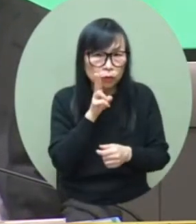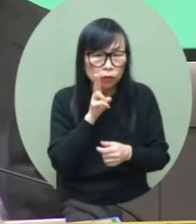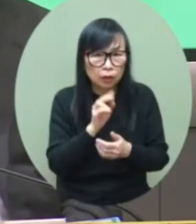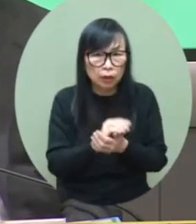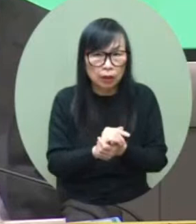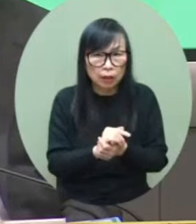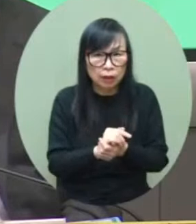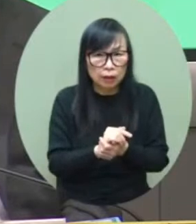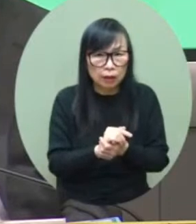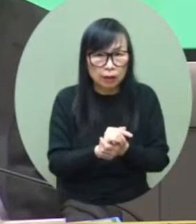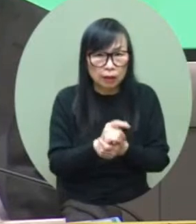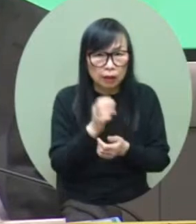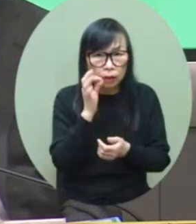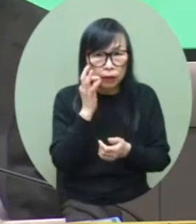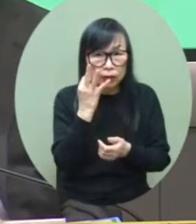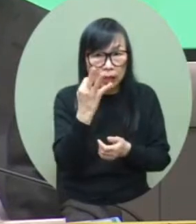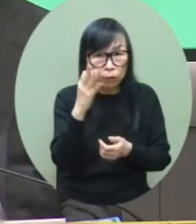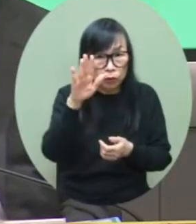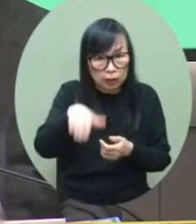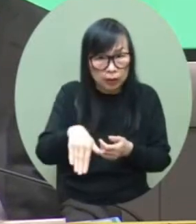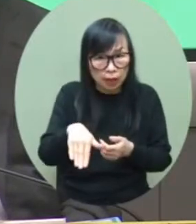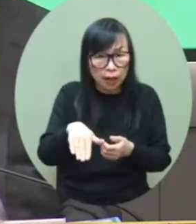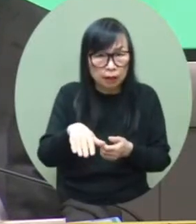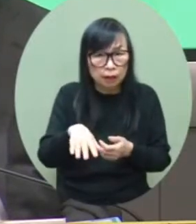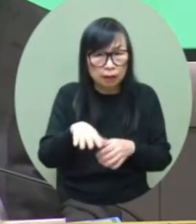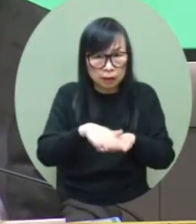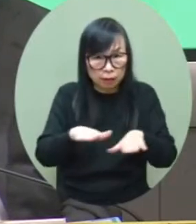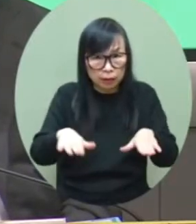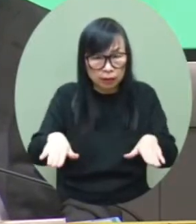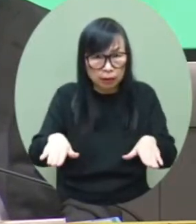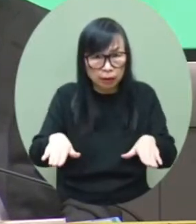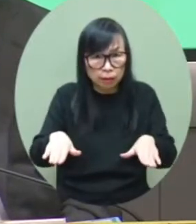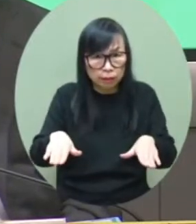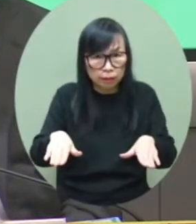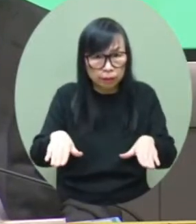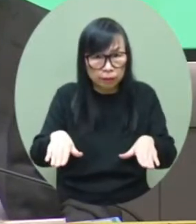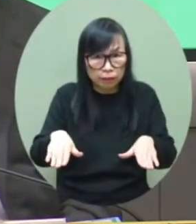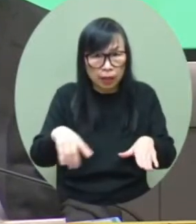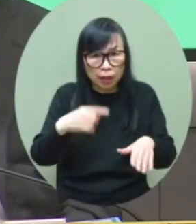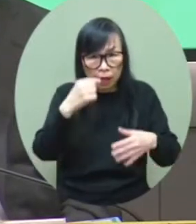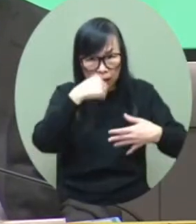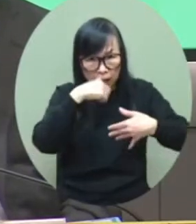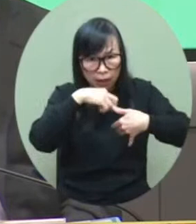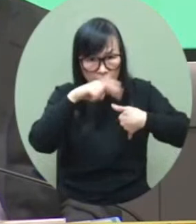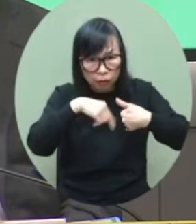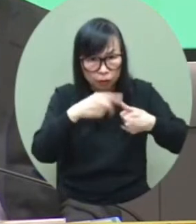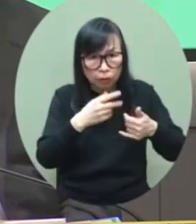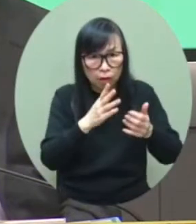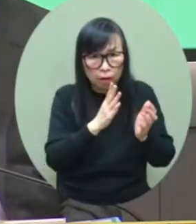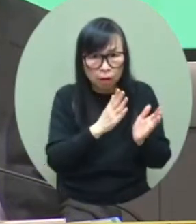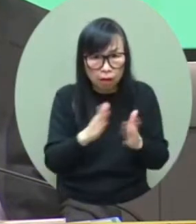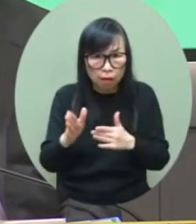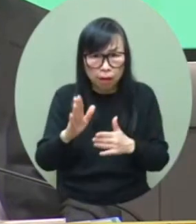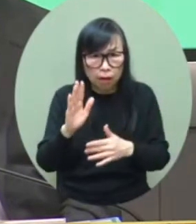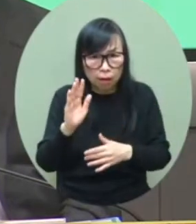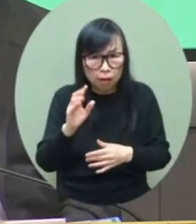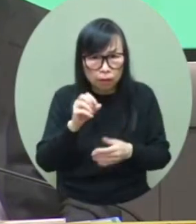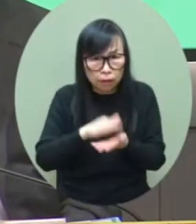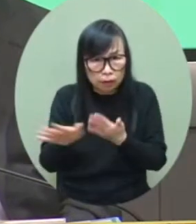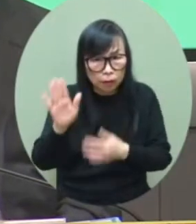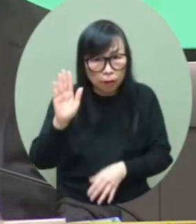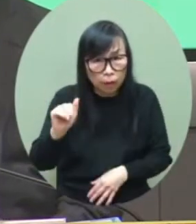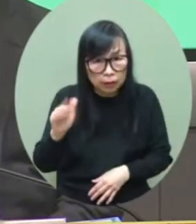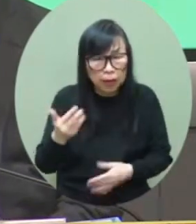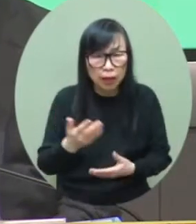once. And we heard different demands, for example, for children under 3 years of age. Can we